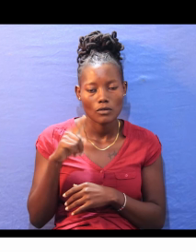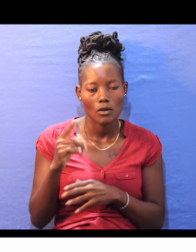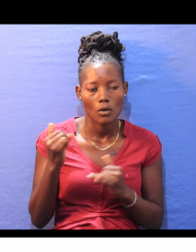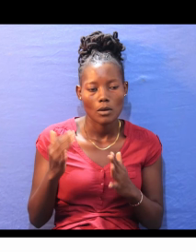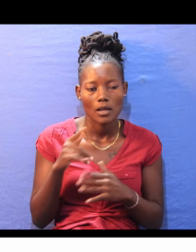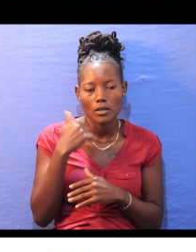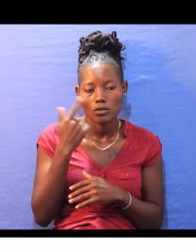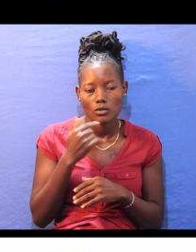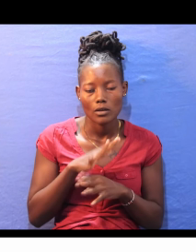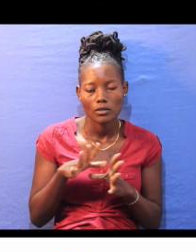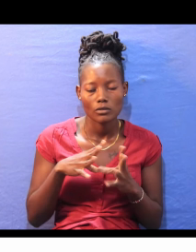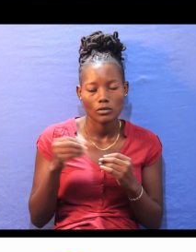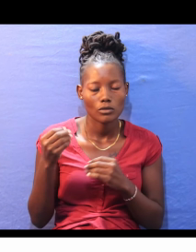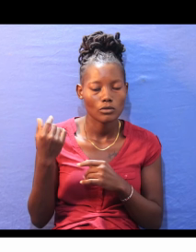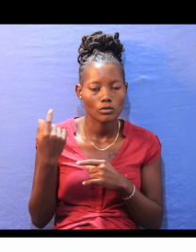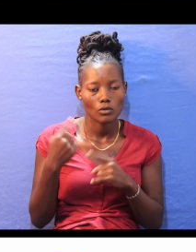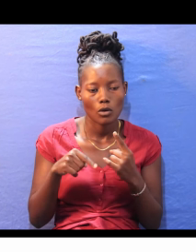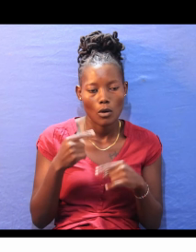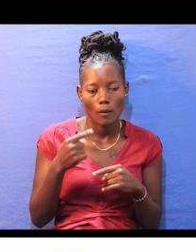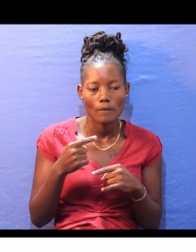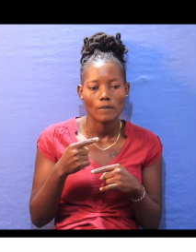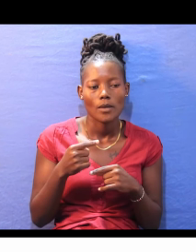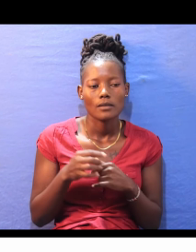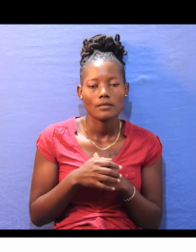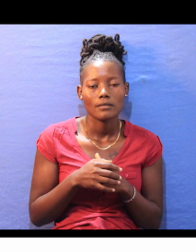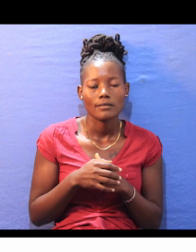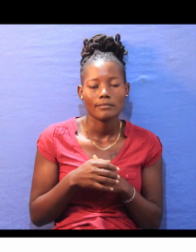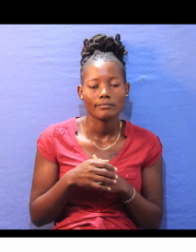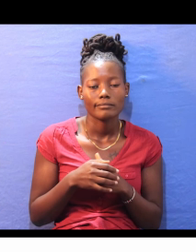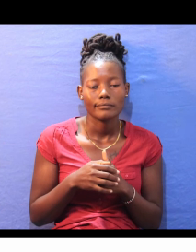not going to be football players,